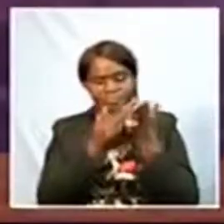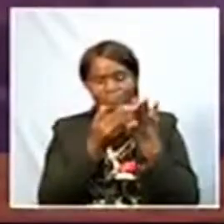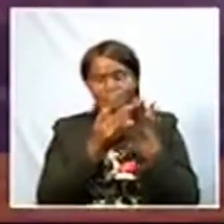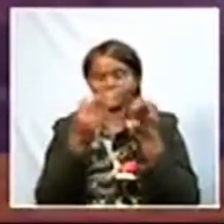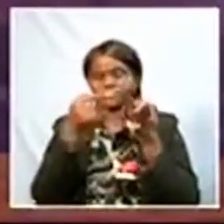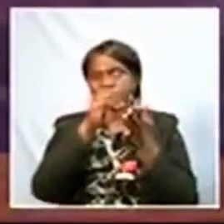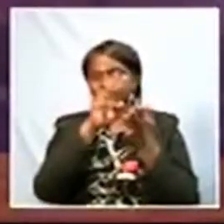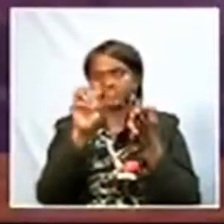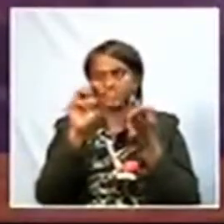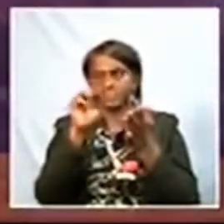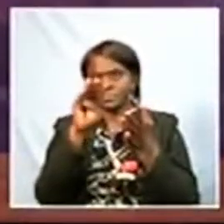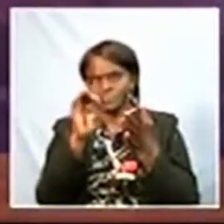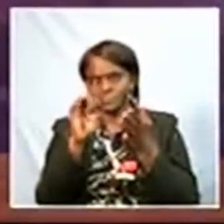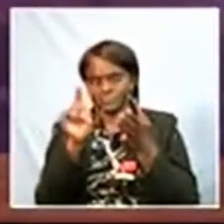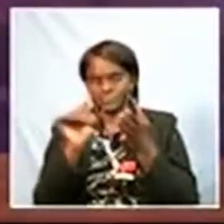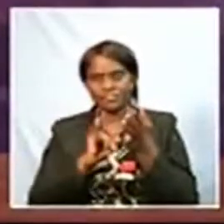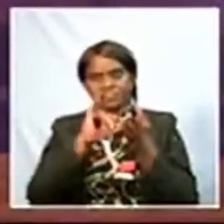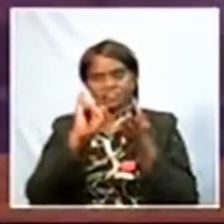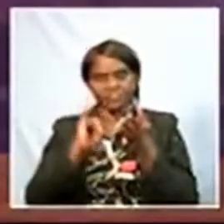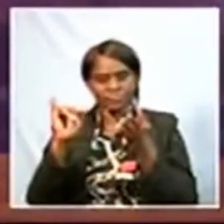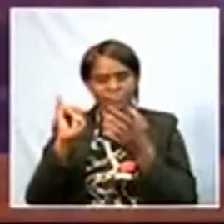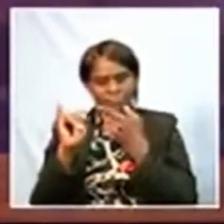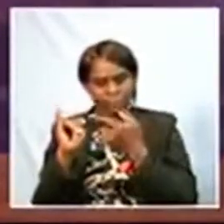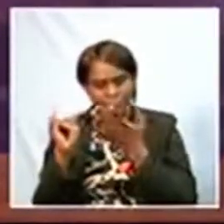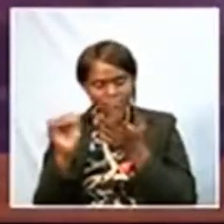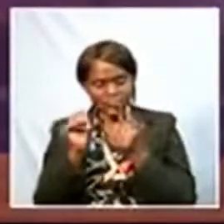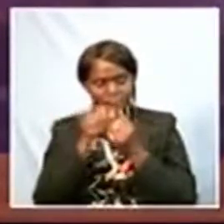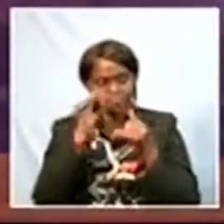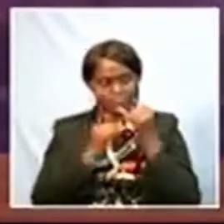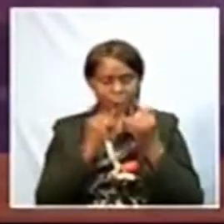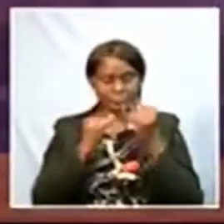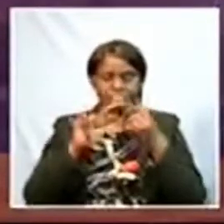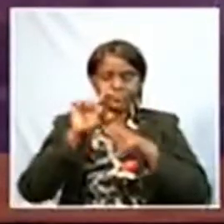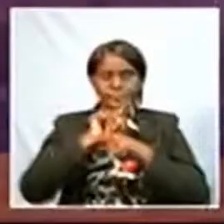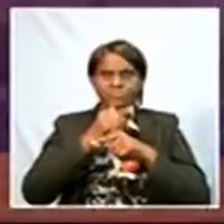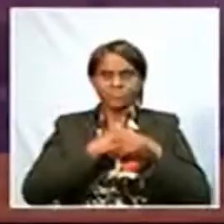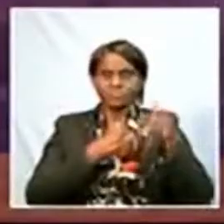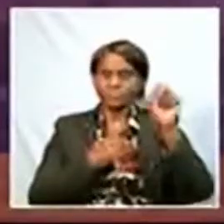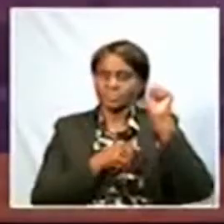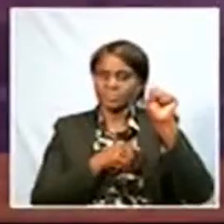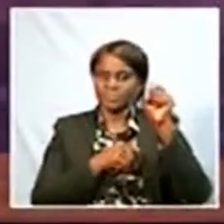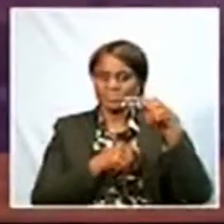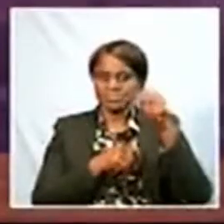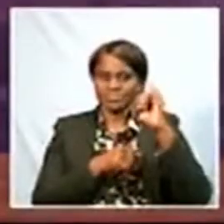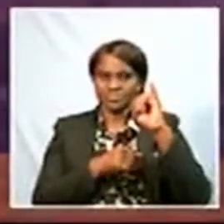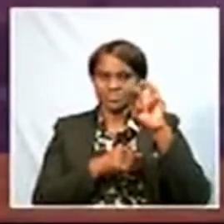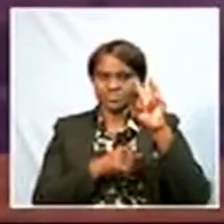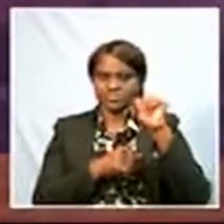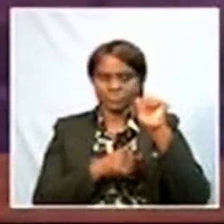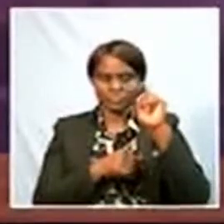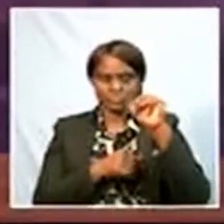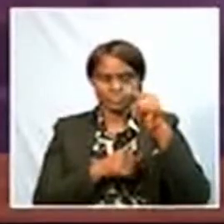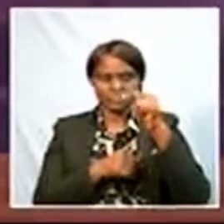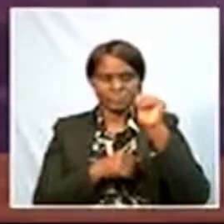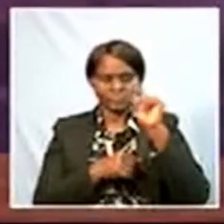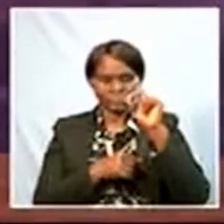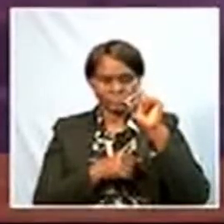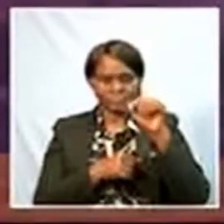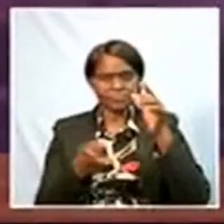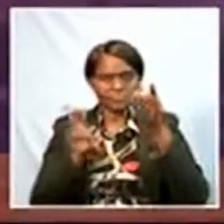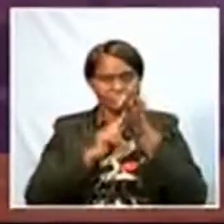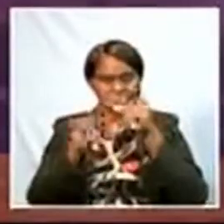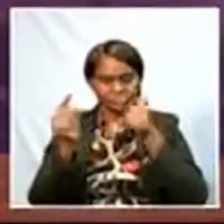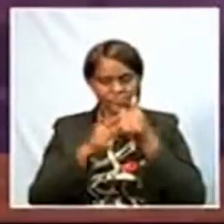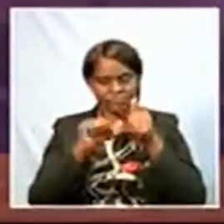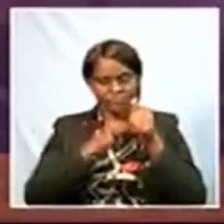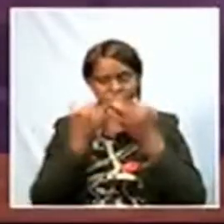Gwembe Town Council, Itezitezi Town Council, and lastly for today we have Shuangando Town Council, who will be making a reappearance. And so